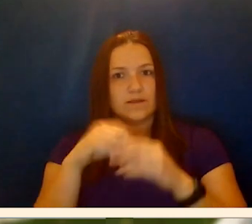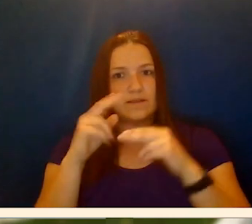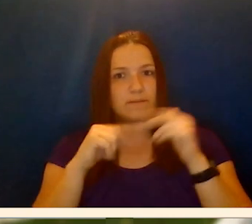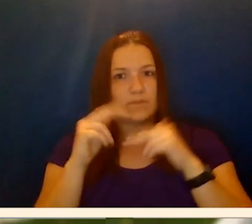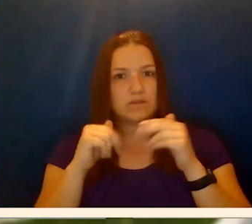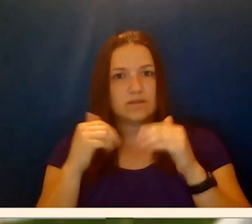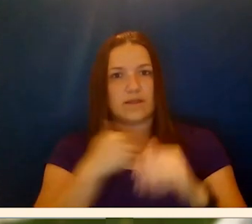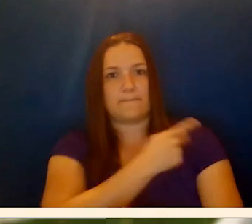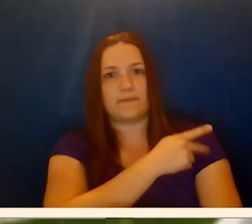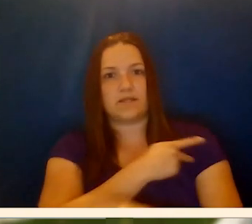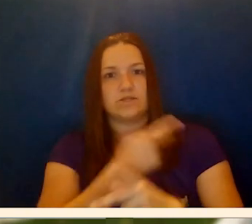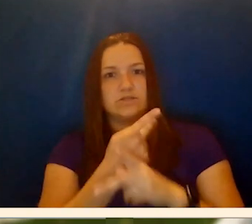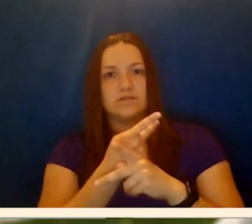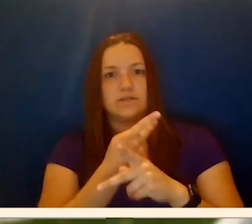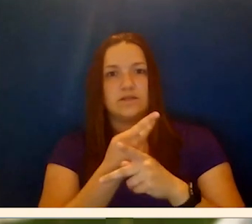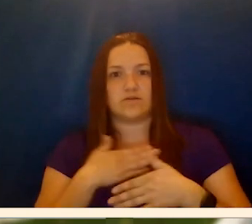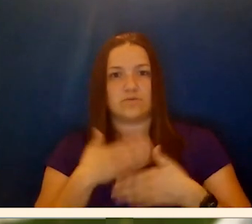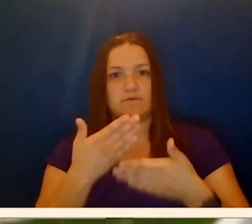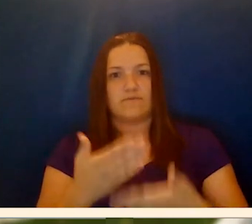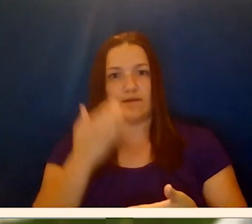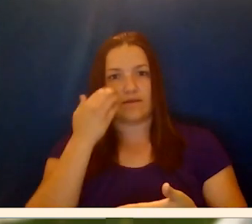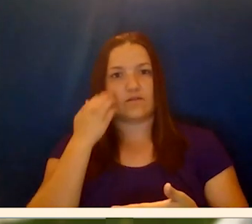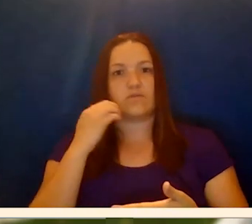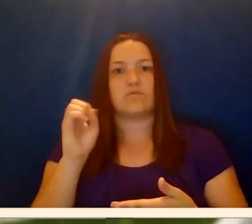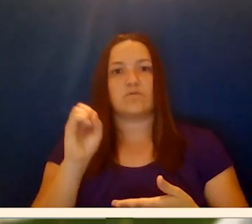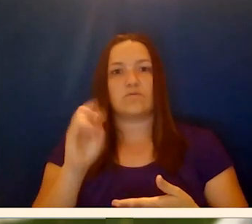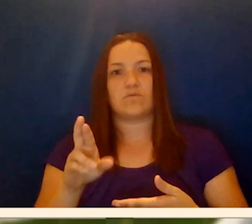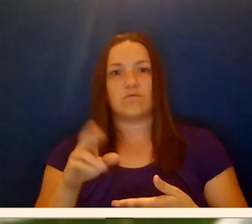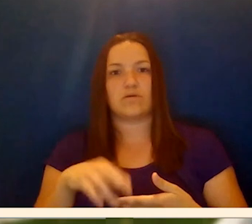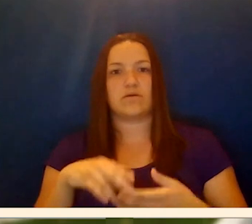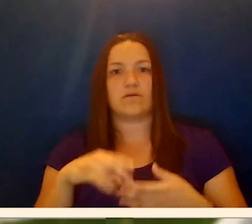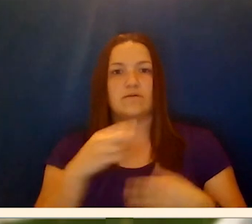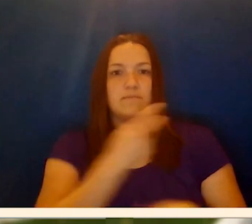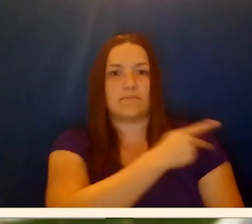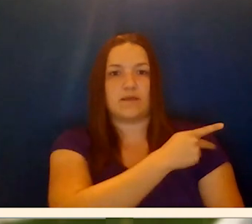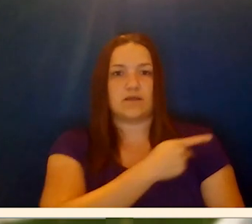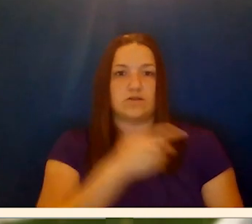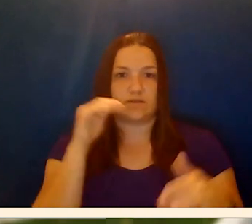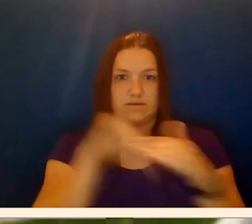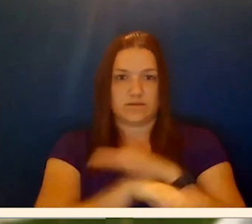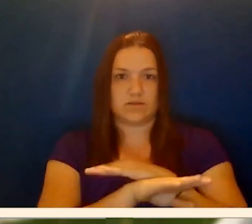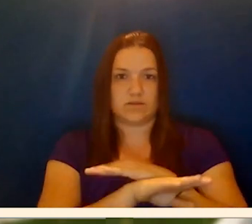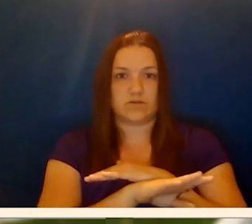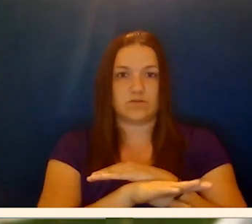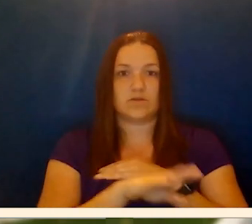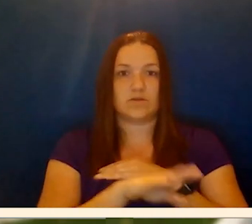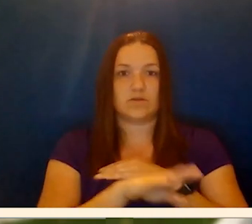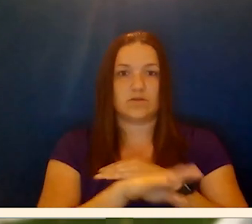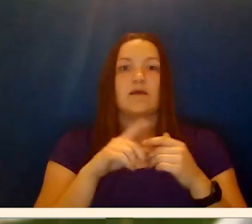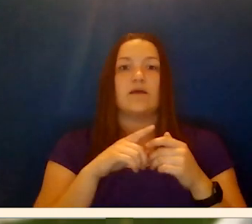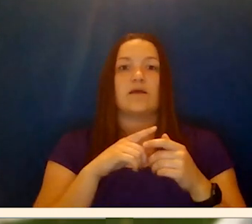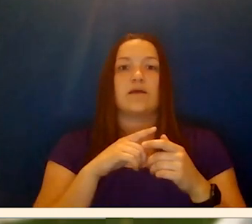provided or in which patients enter, and you're unvaccinated,